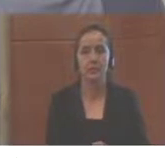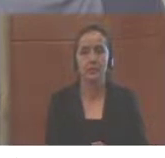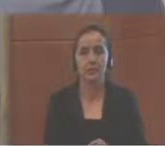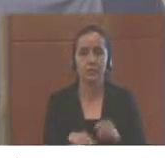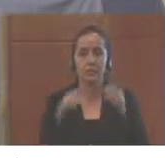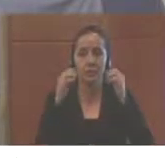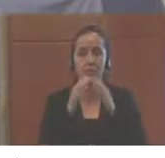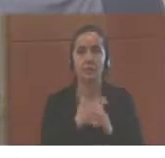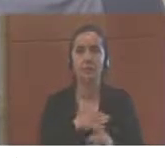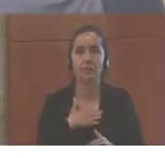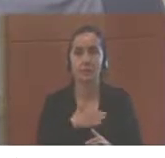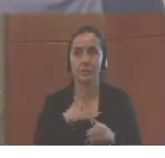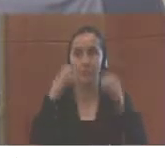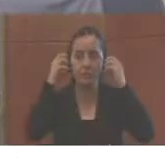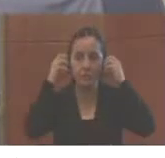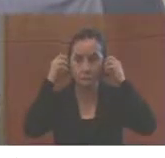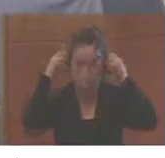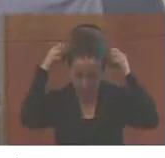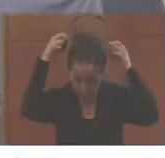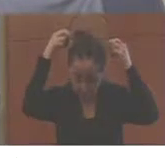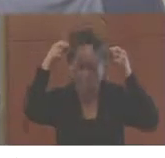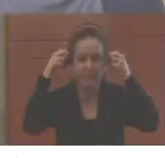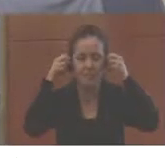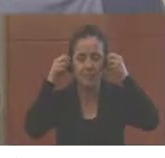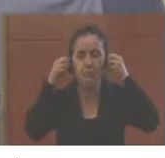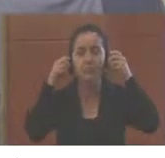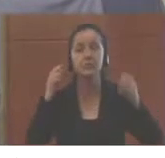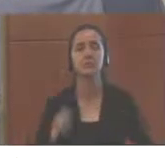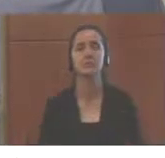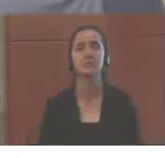minutes. Trinidad and Tobago.